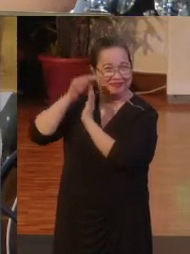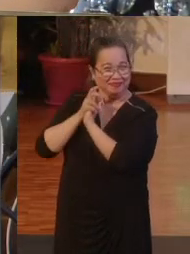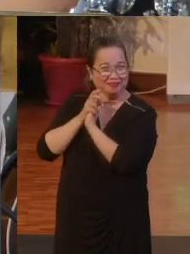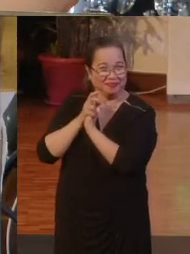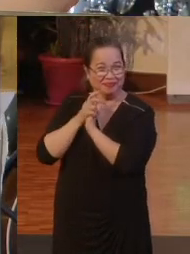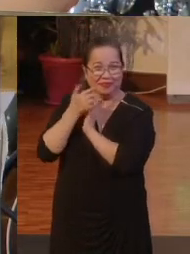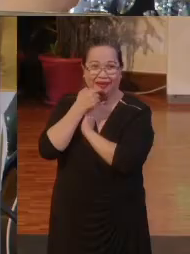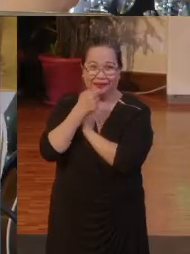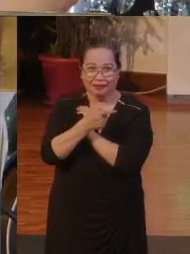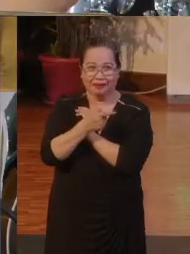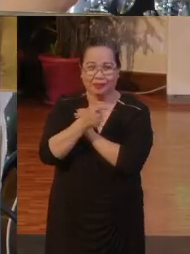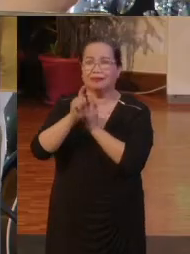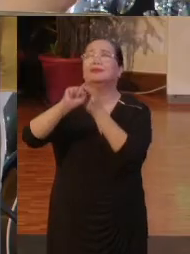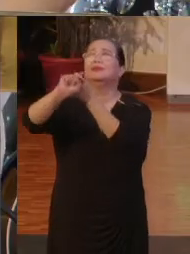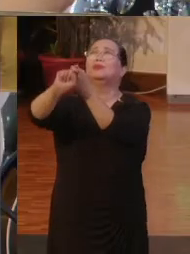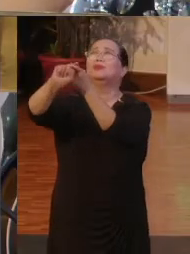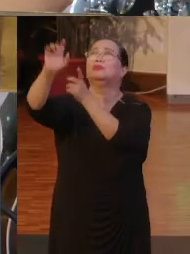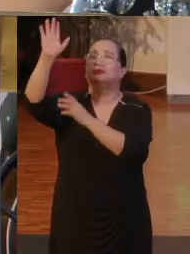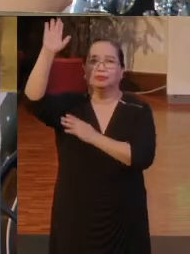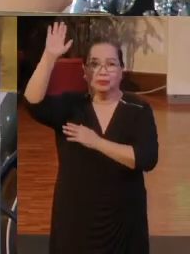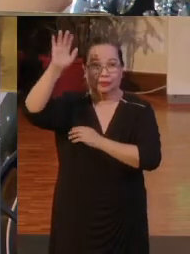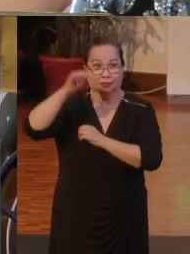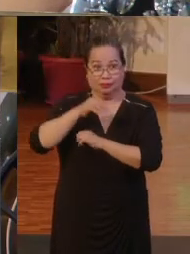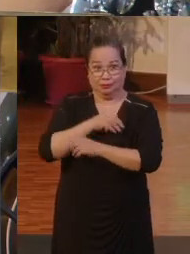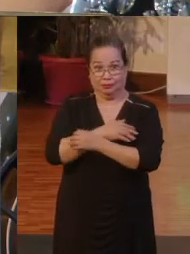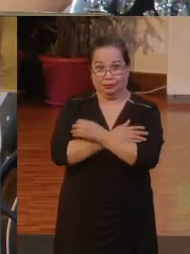Yun sinabi nila.